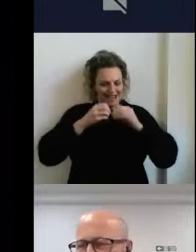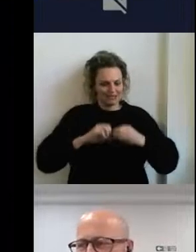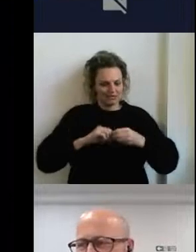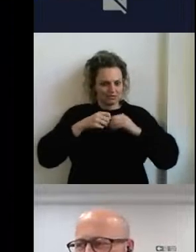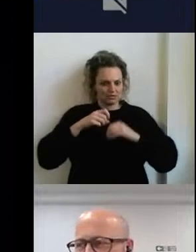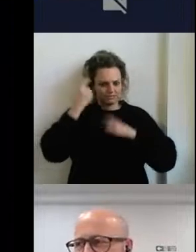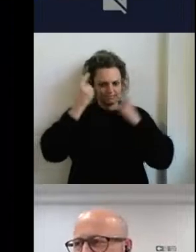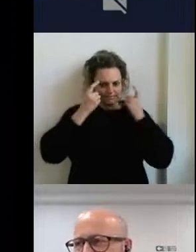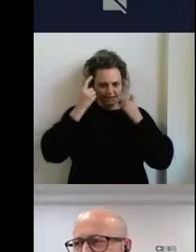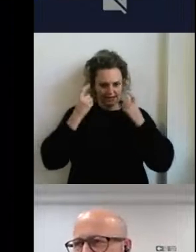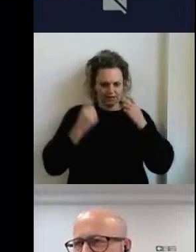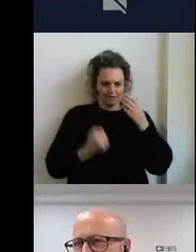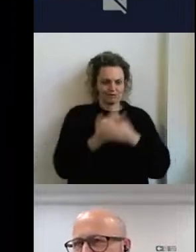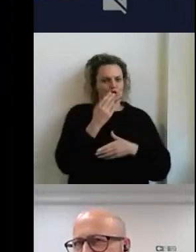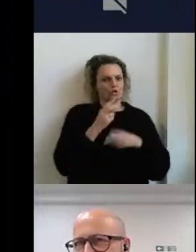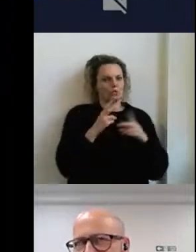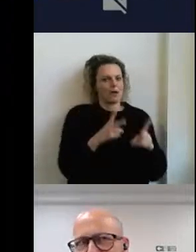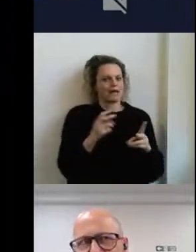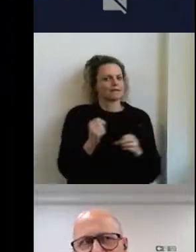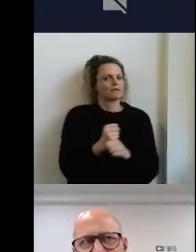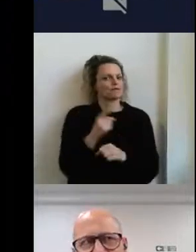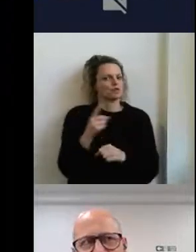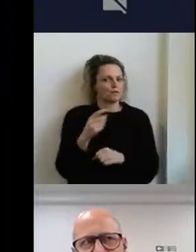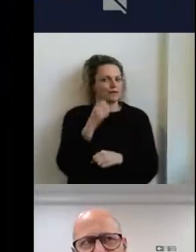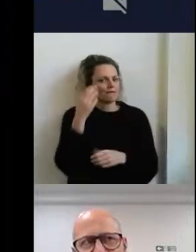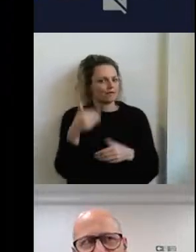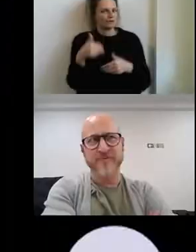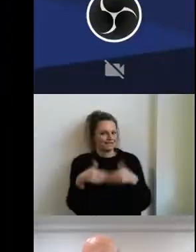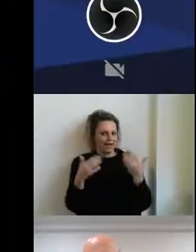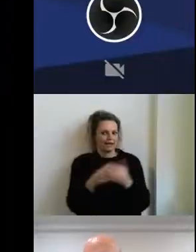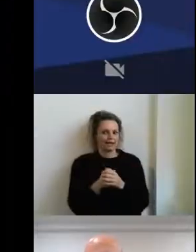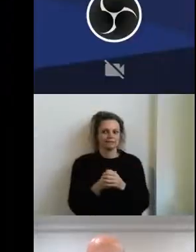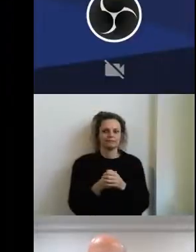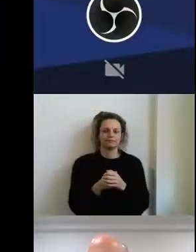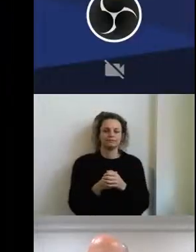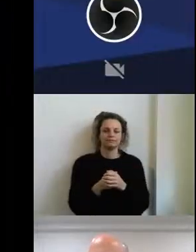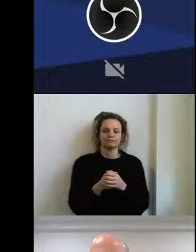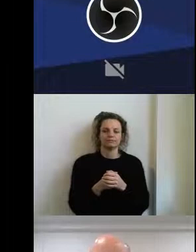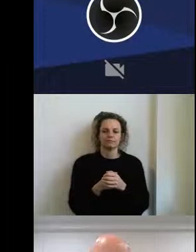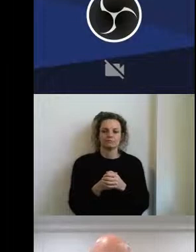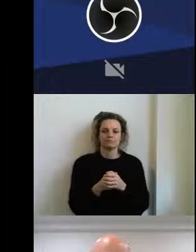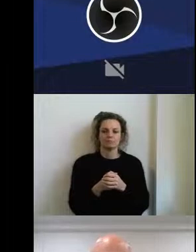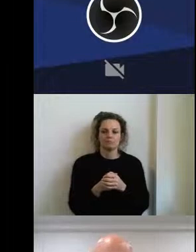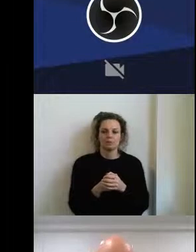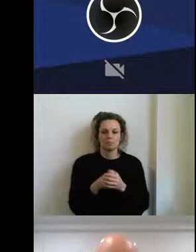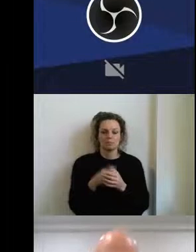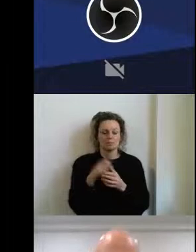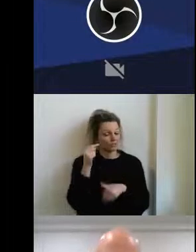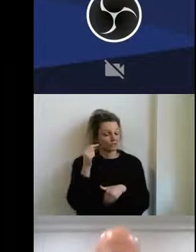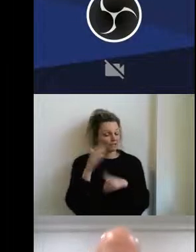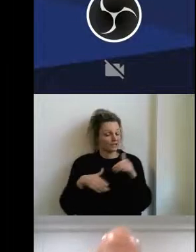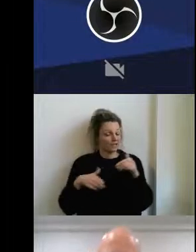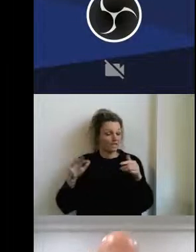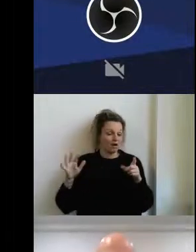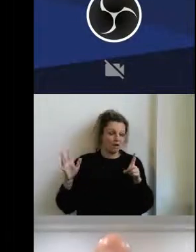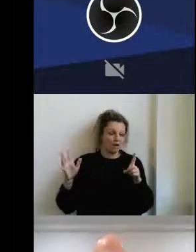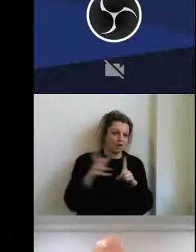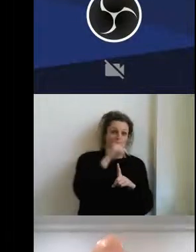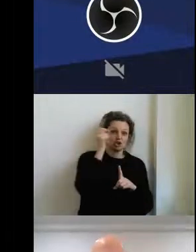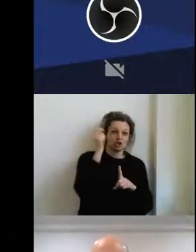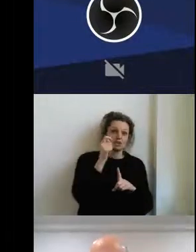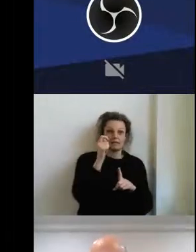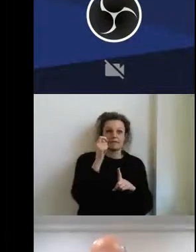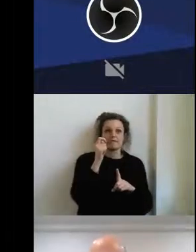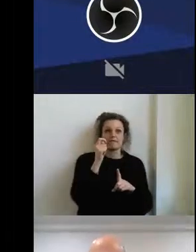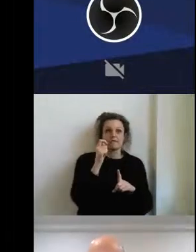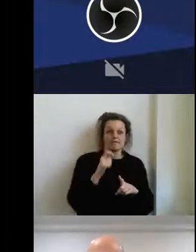just think this is not. I don't think we're ever going to get to a world where there is not cool innovation on the Windows, on the Windows platform